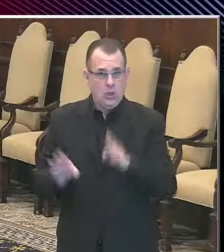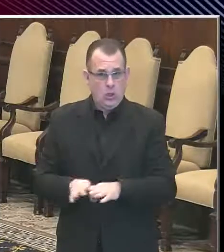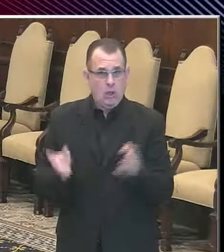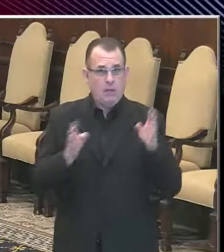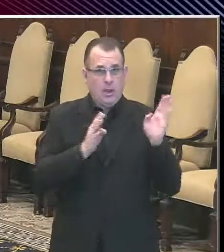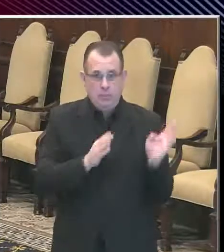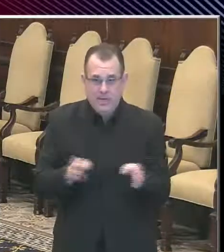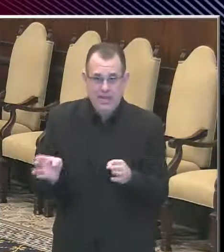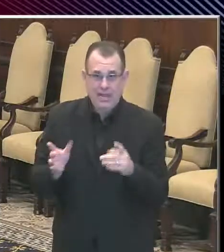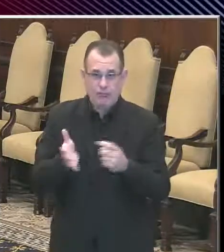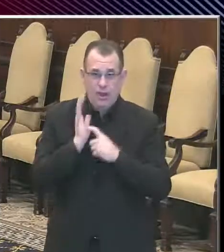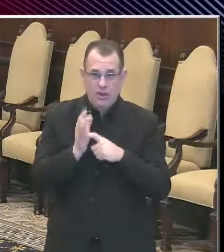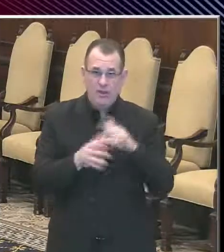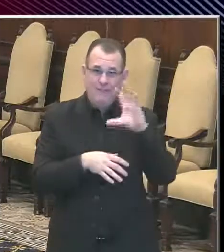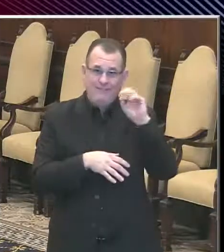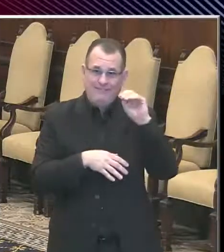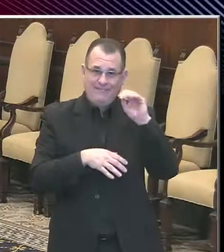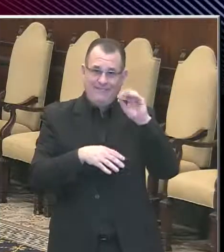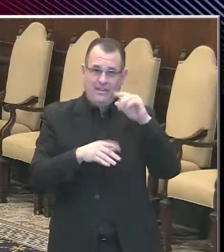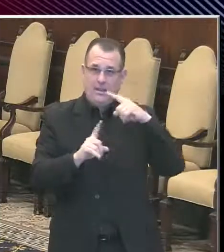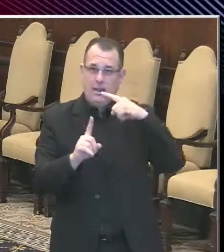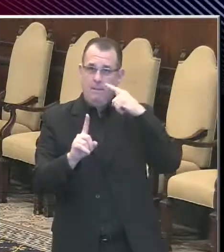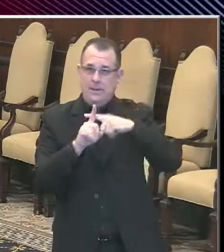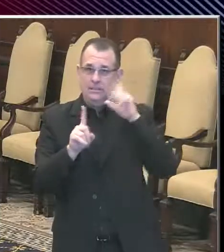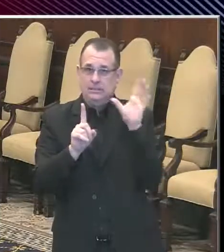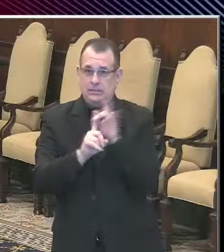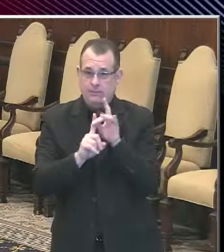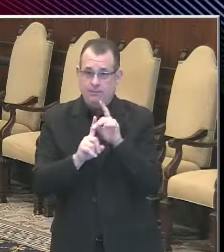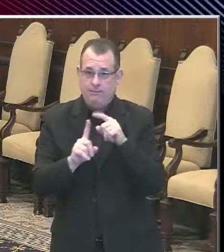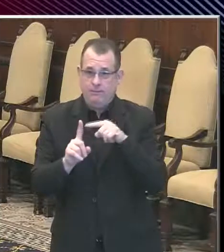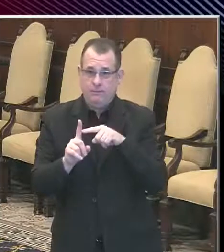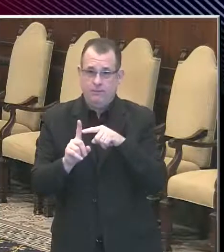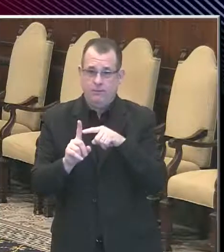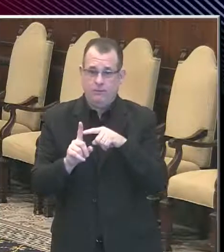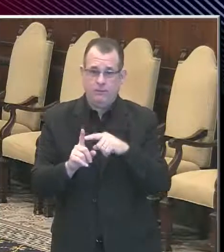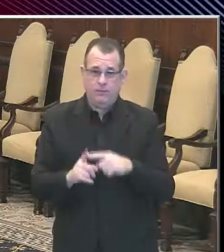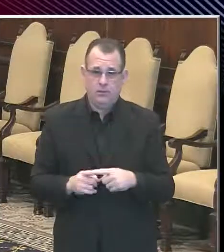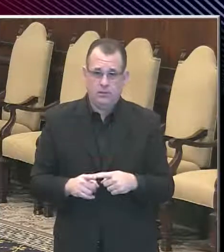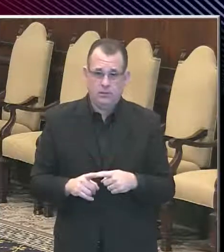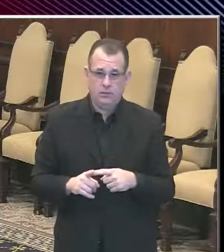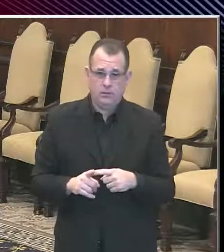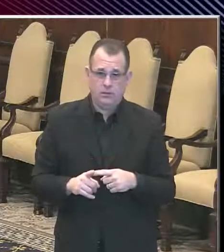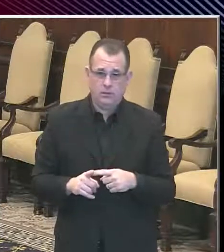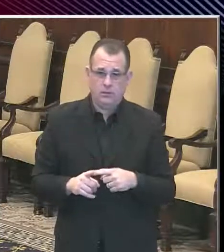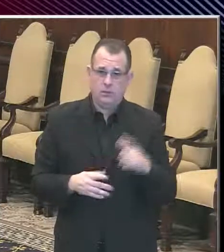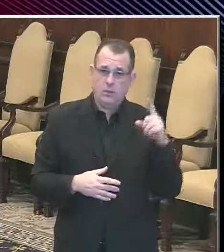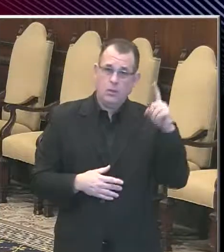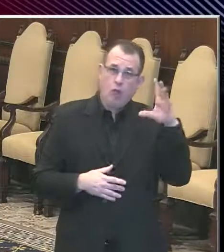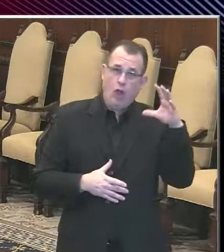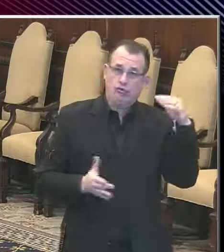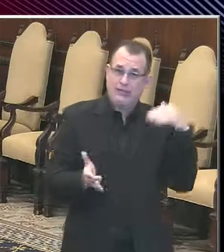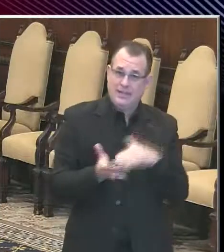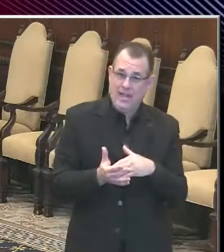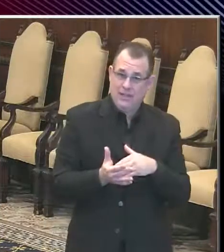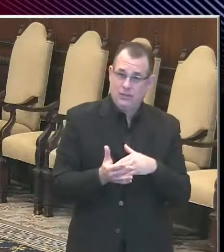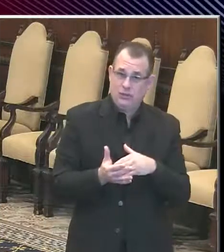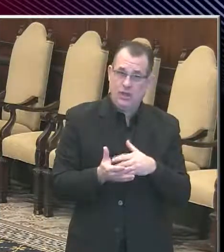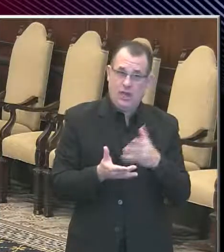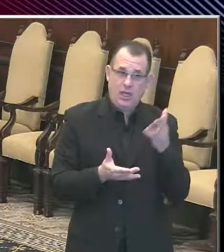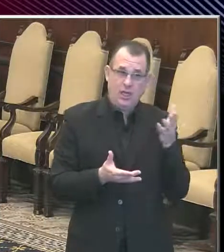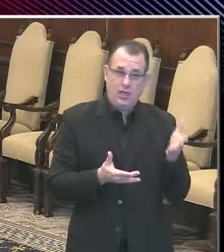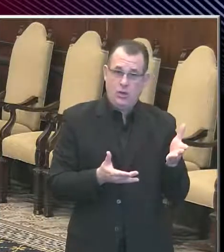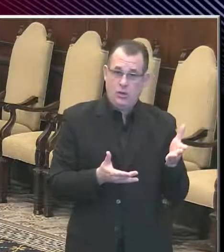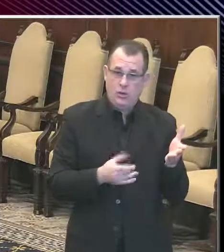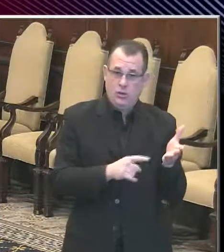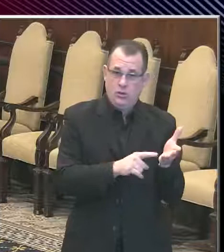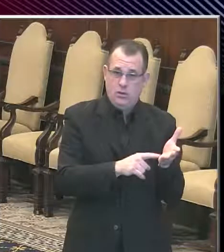positive cases with the virus per 100,000 residents. In terms of those numbers, I think you said we average about 500 cases a